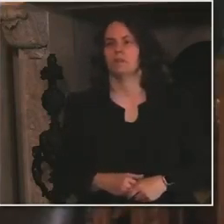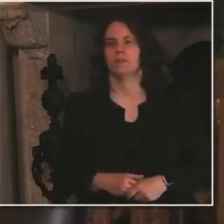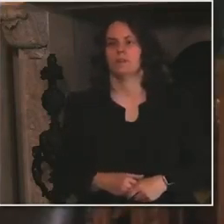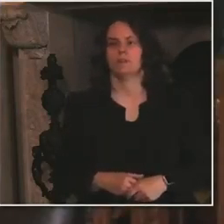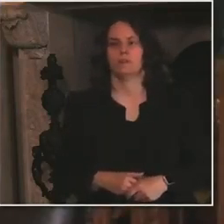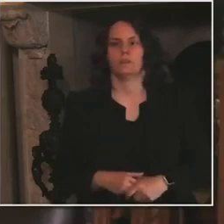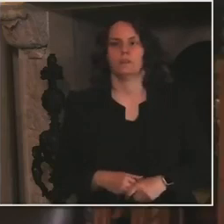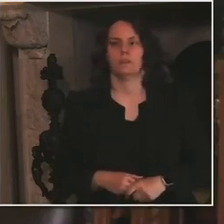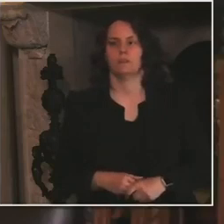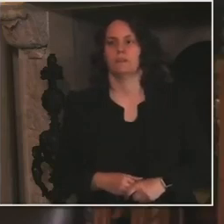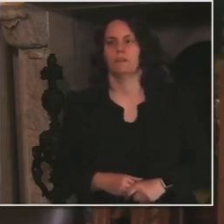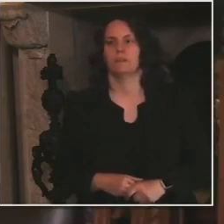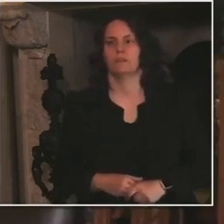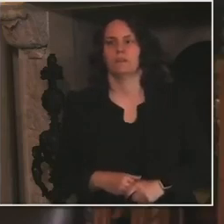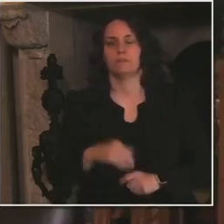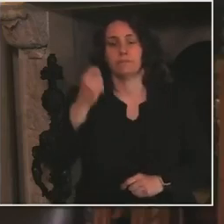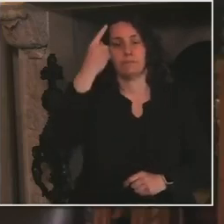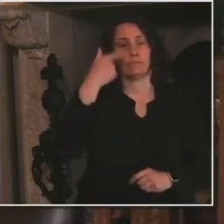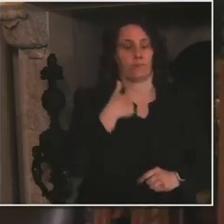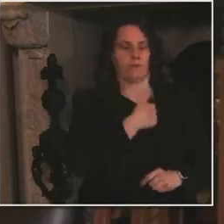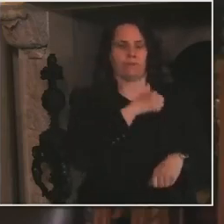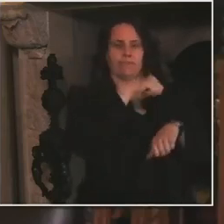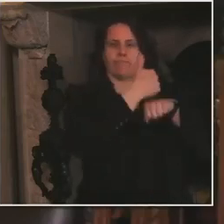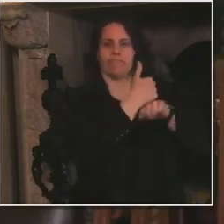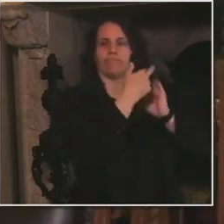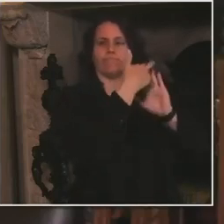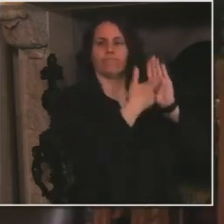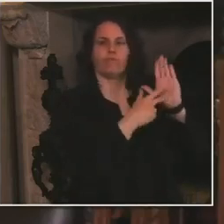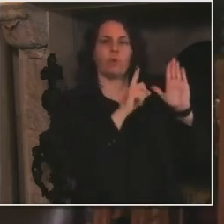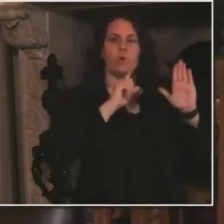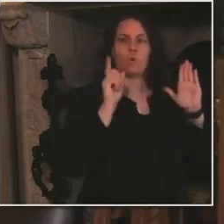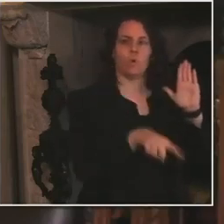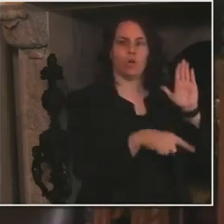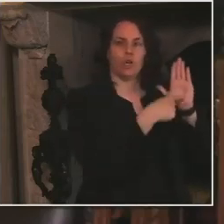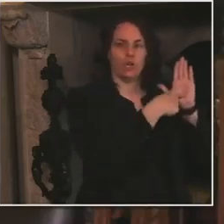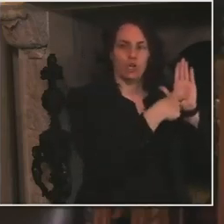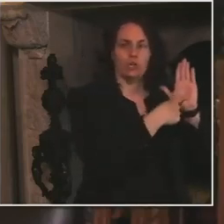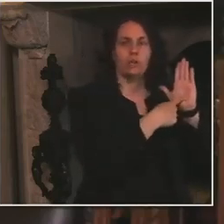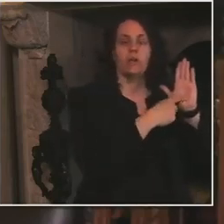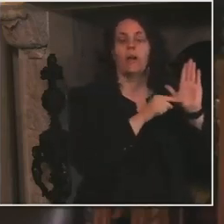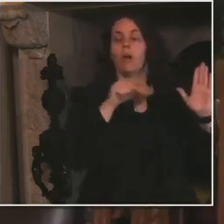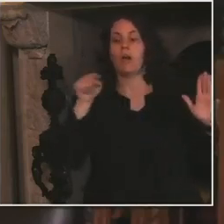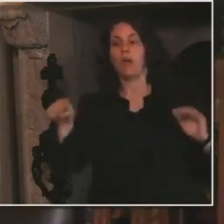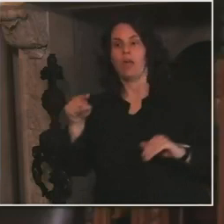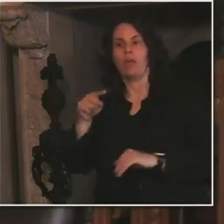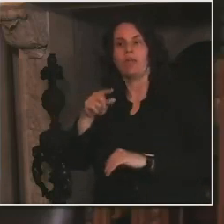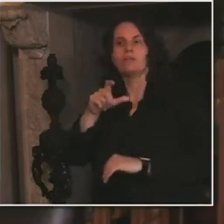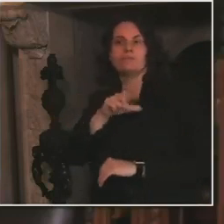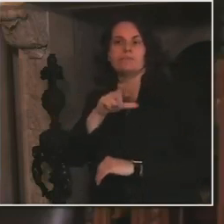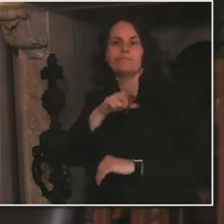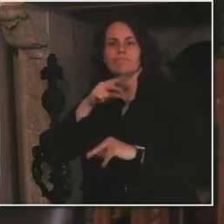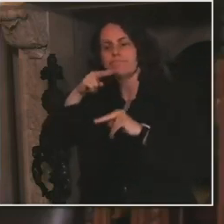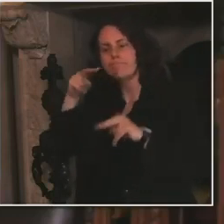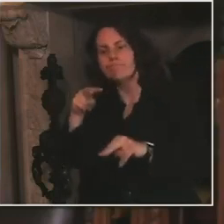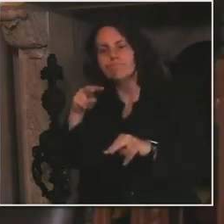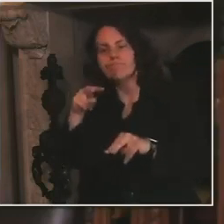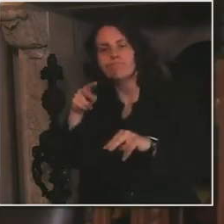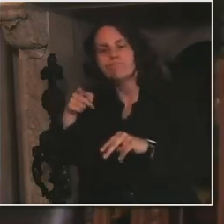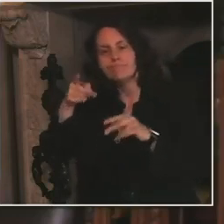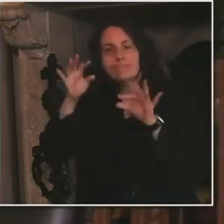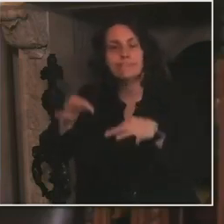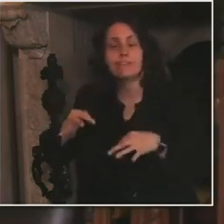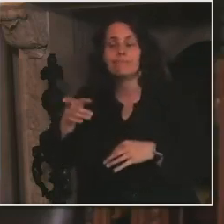or this Turning the Dial order, it's up to local officials to enforce it, and it'll be up to local officials in order to make a decision. When